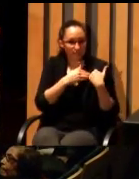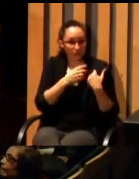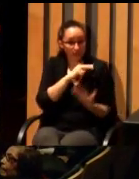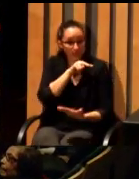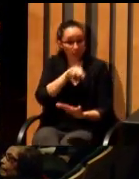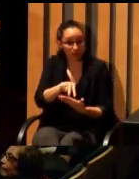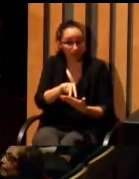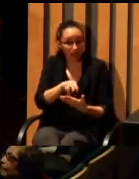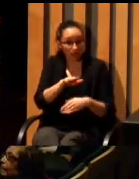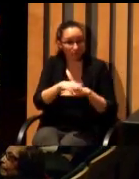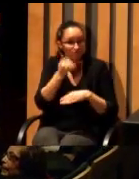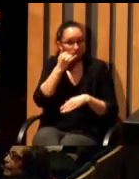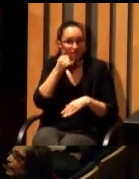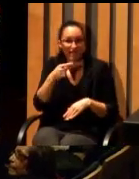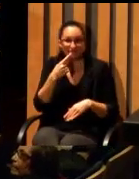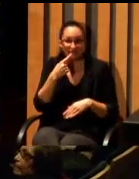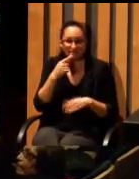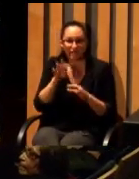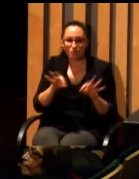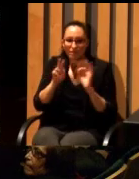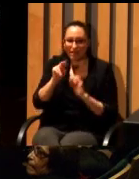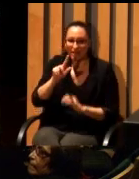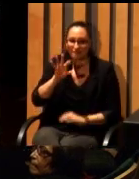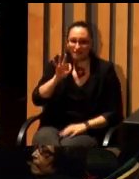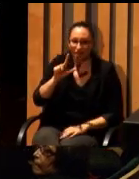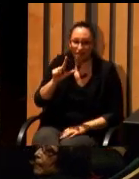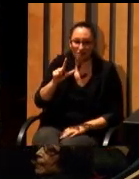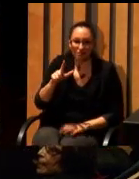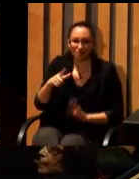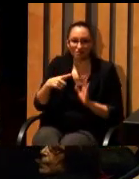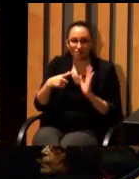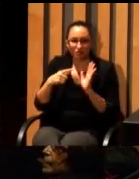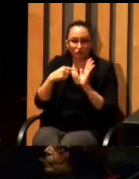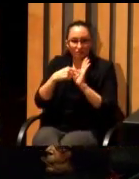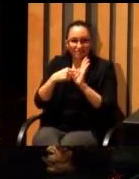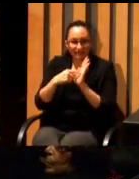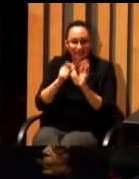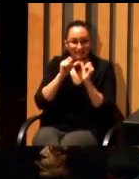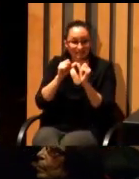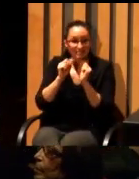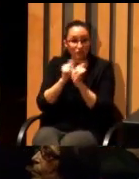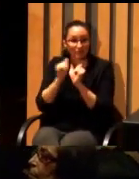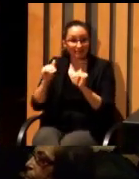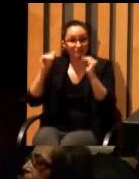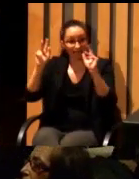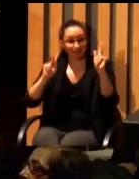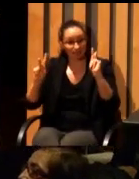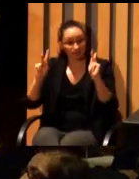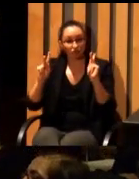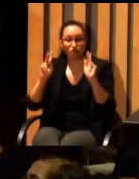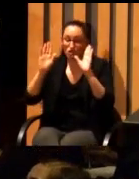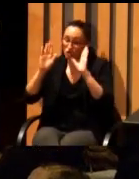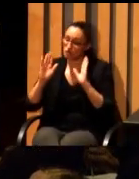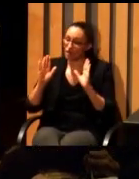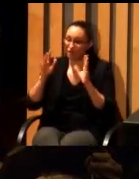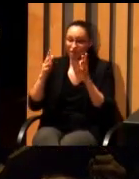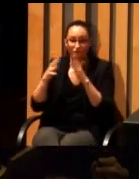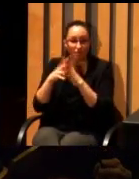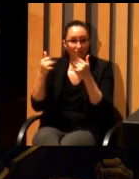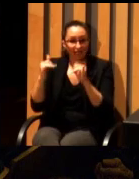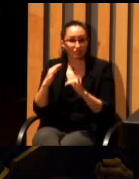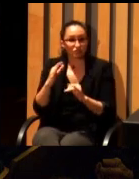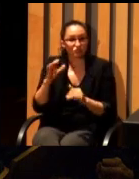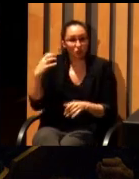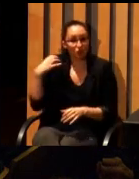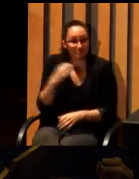it says it's important that the NFL be represented consistently by outstanding people as well as great football players, coaches, and staff. We